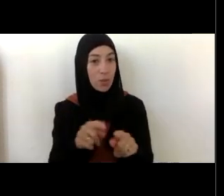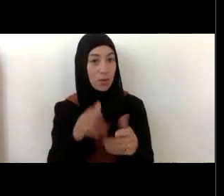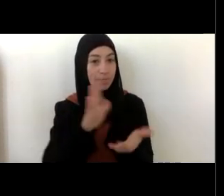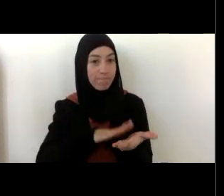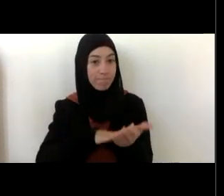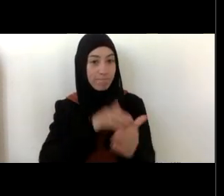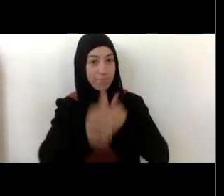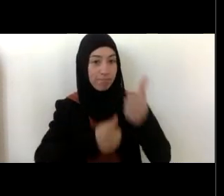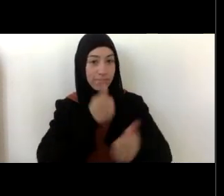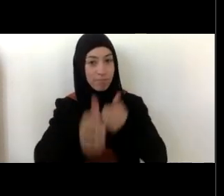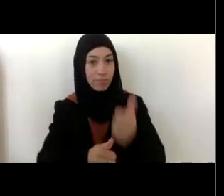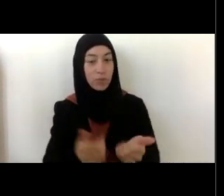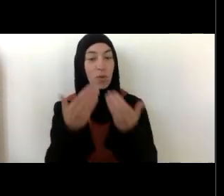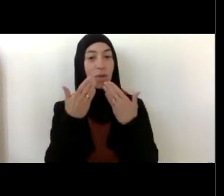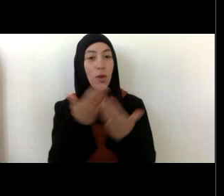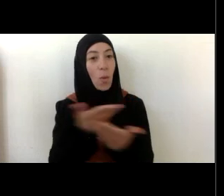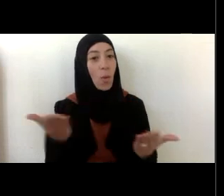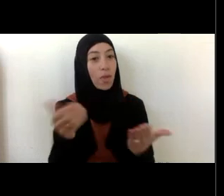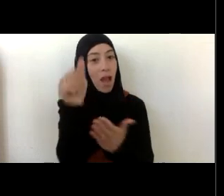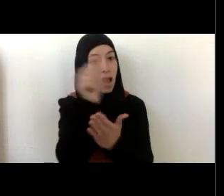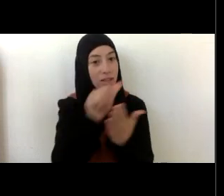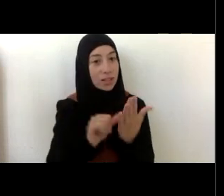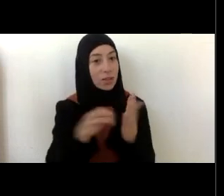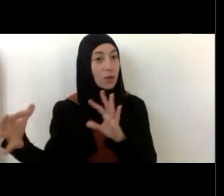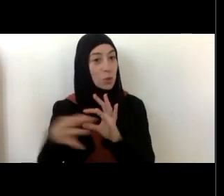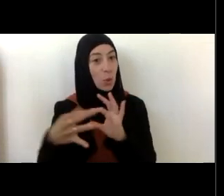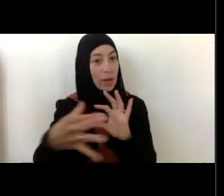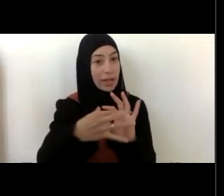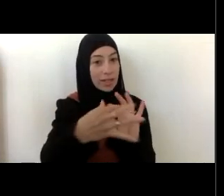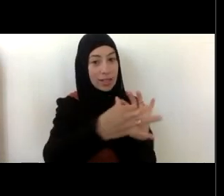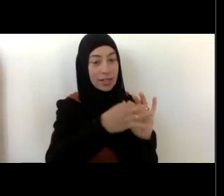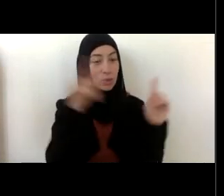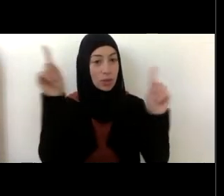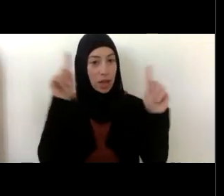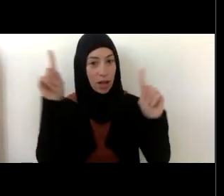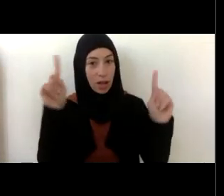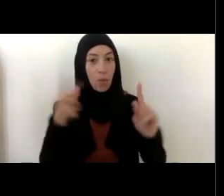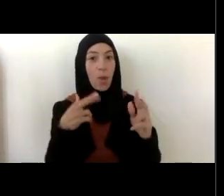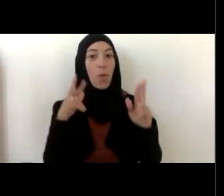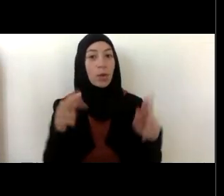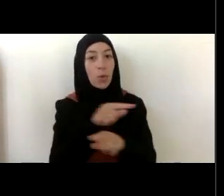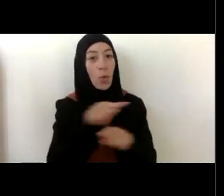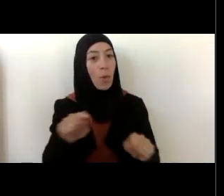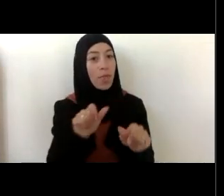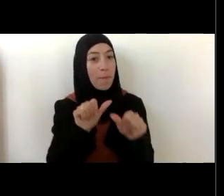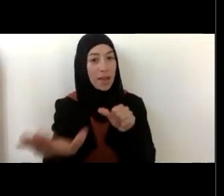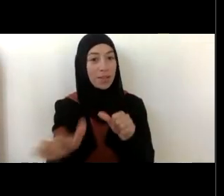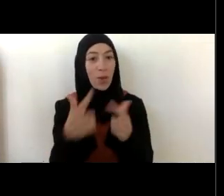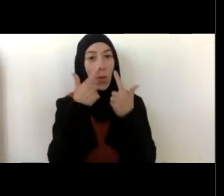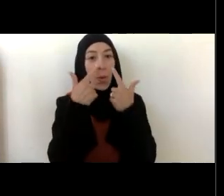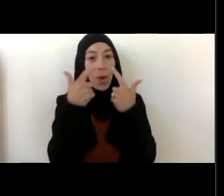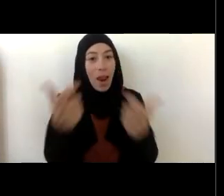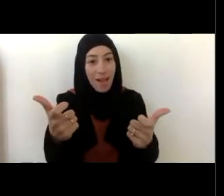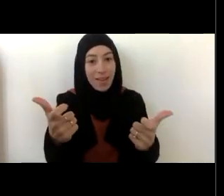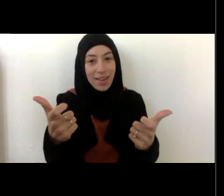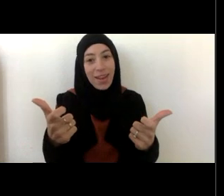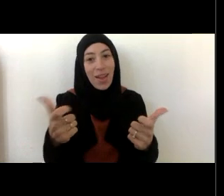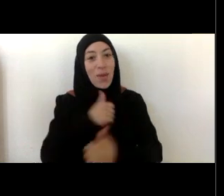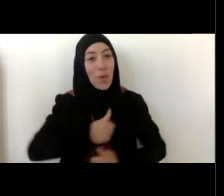to thank every artist or artist team who's joined us today. Wish you all the best of luck and encourage you to get